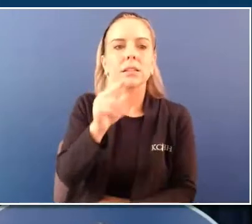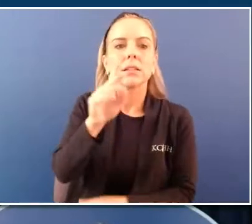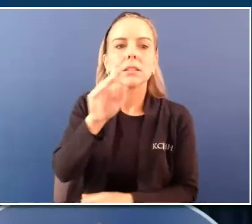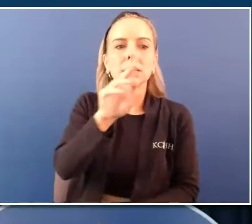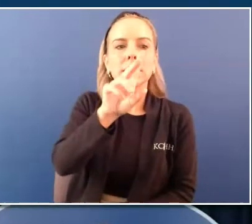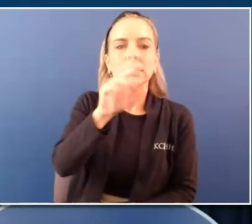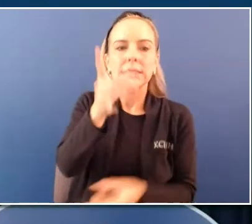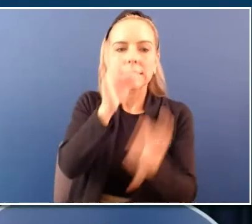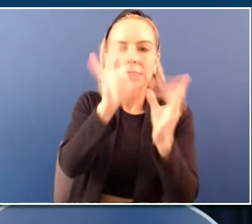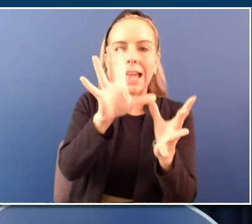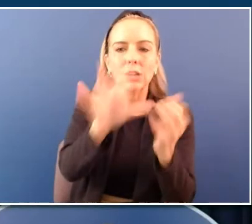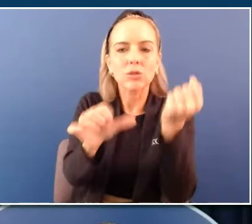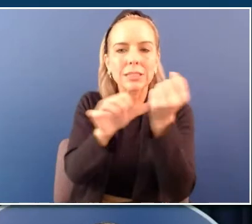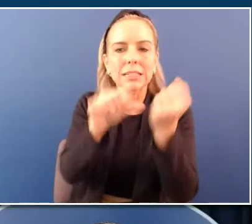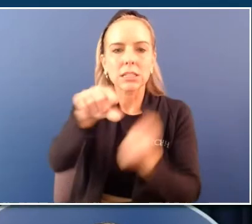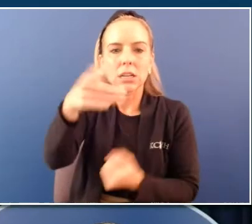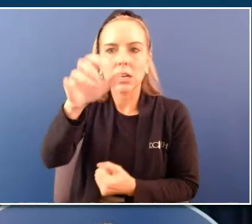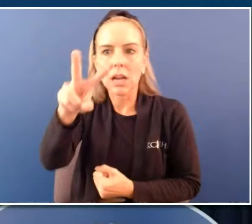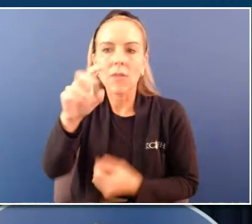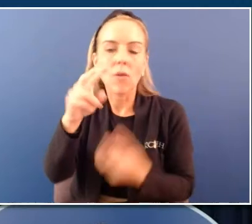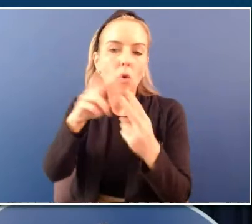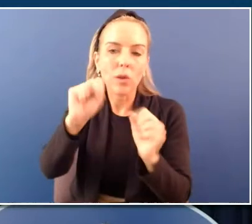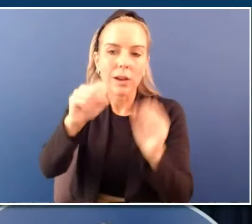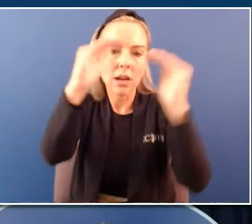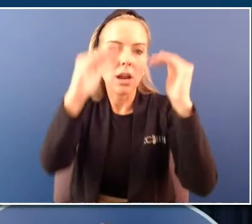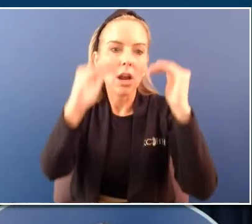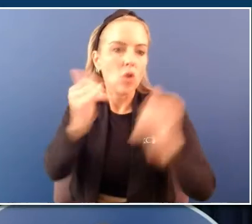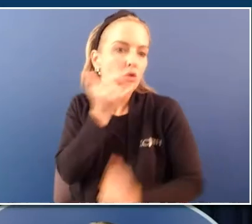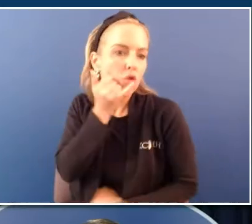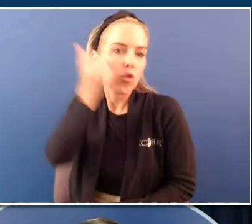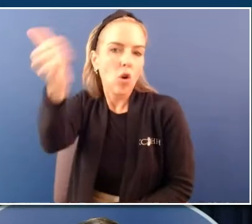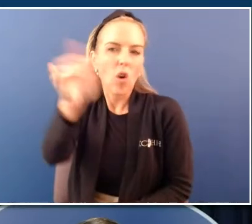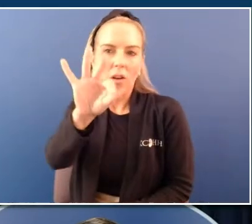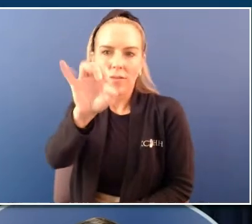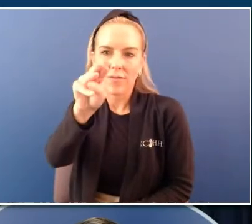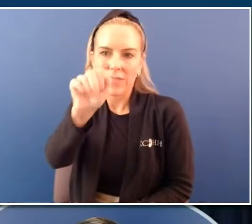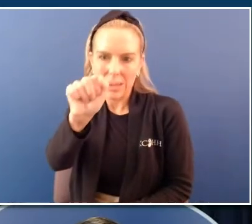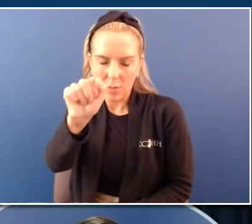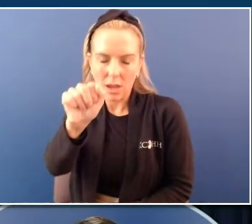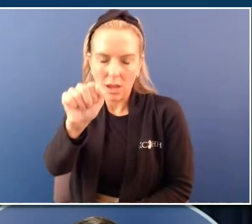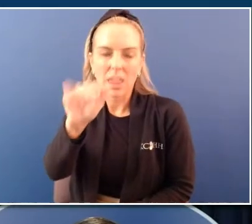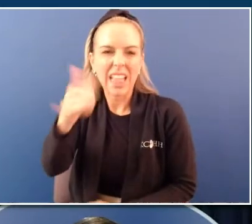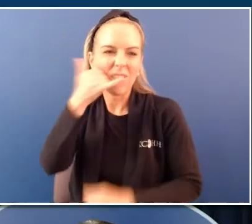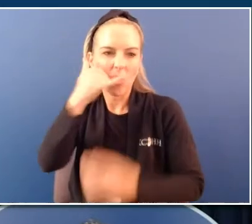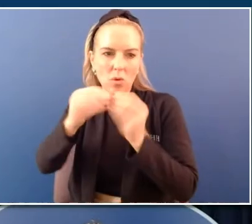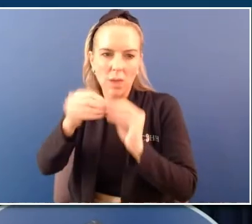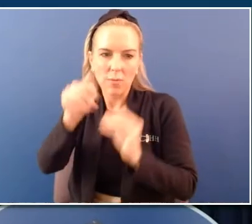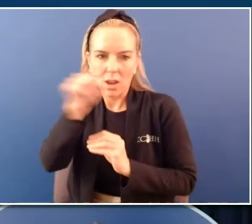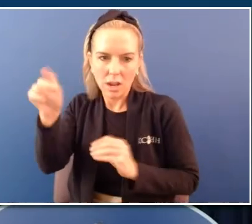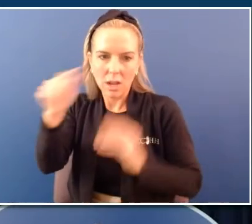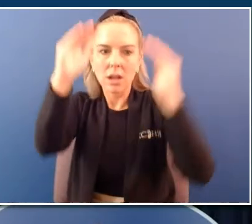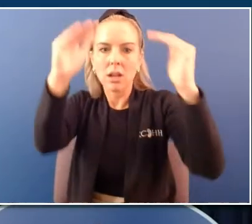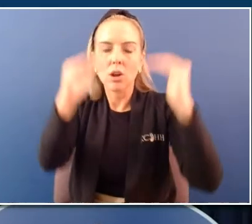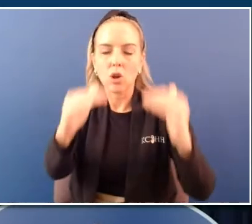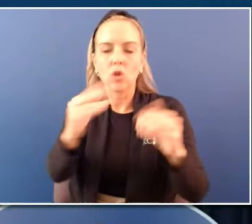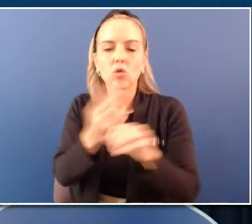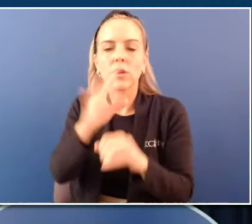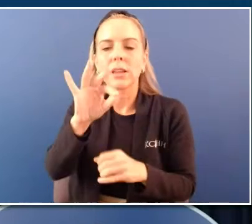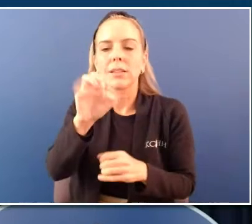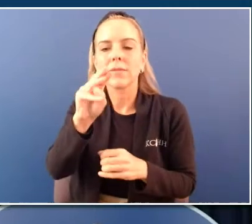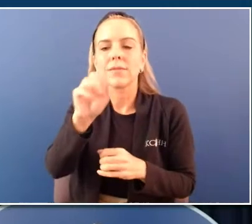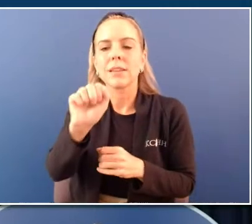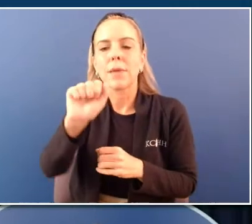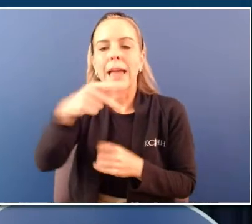disasterassistance.gov. You can call the FEMA number on that screen. You can use the FEMA app, or you can visit